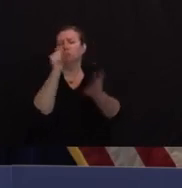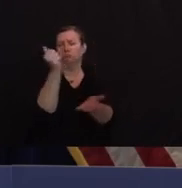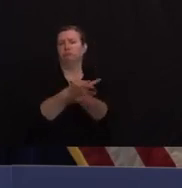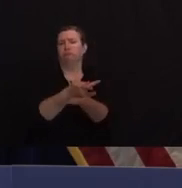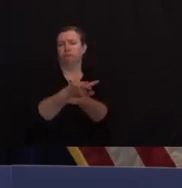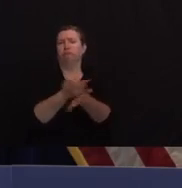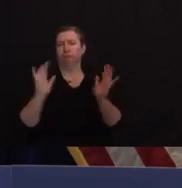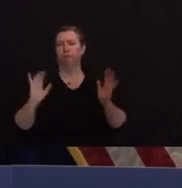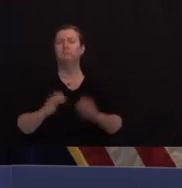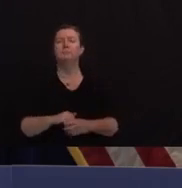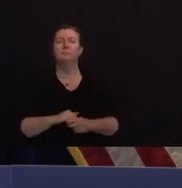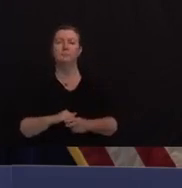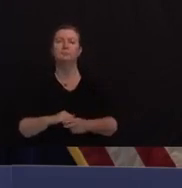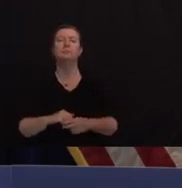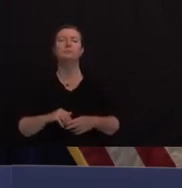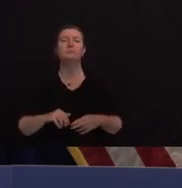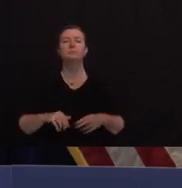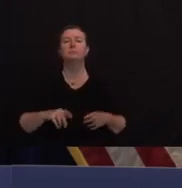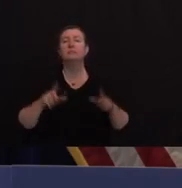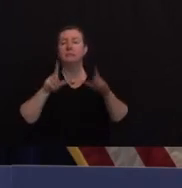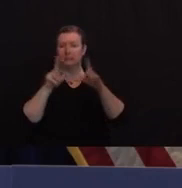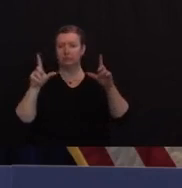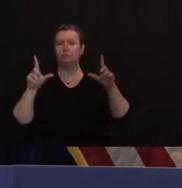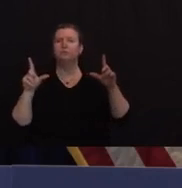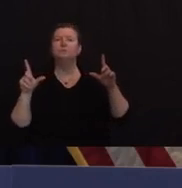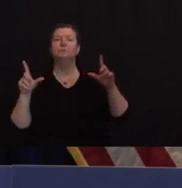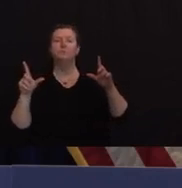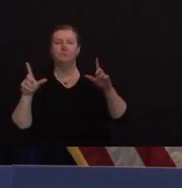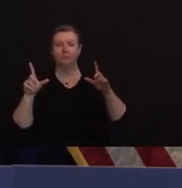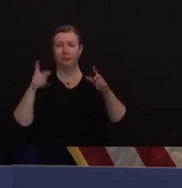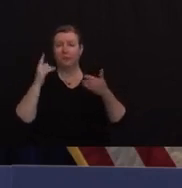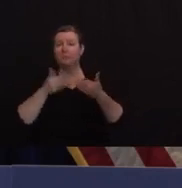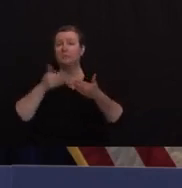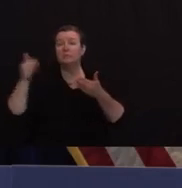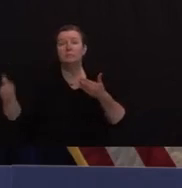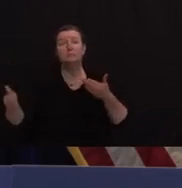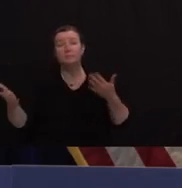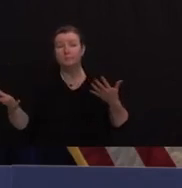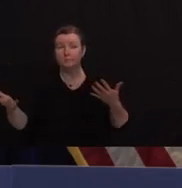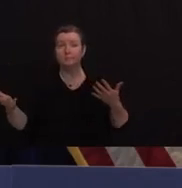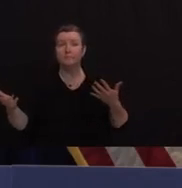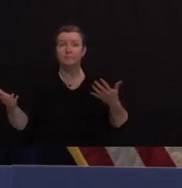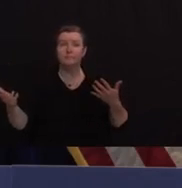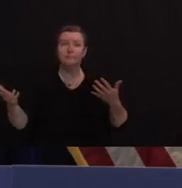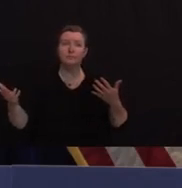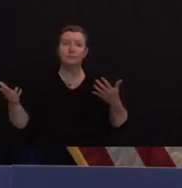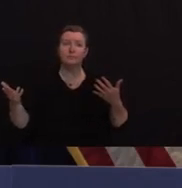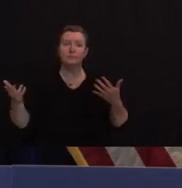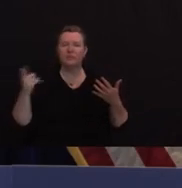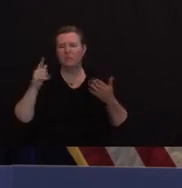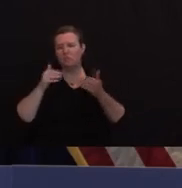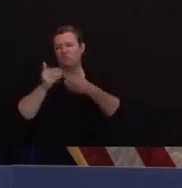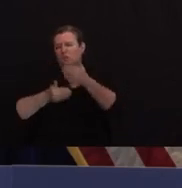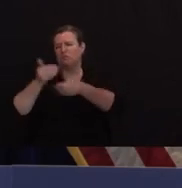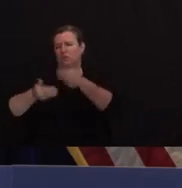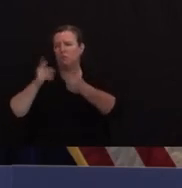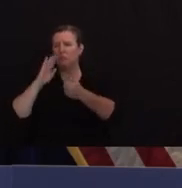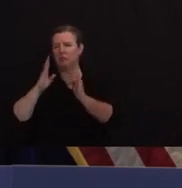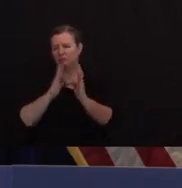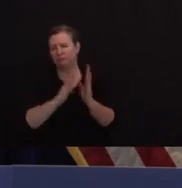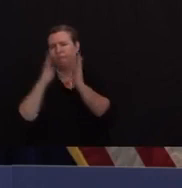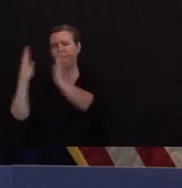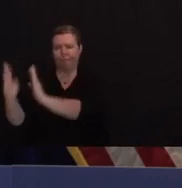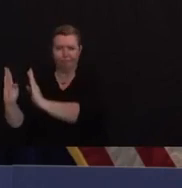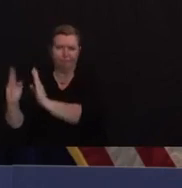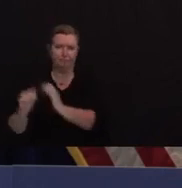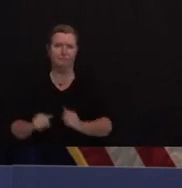use authorization, or EUA. Those who are 12 to 15 still remain eligible